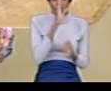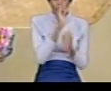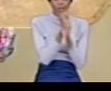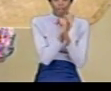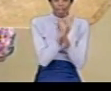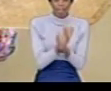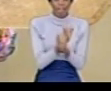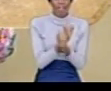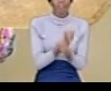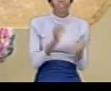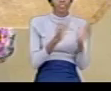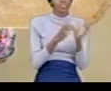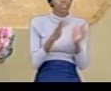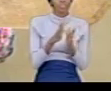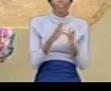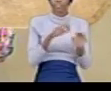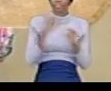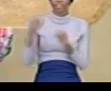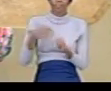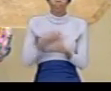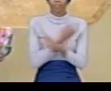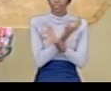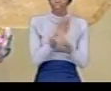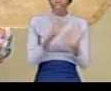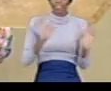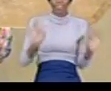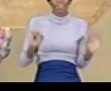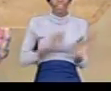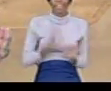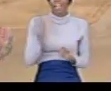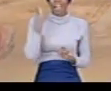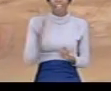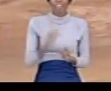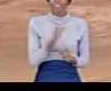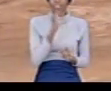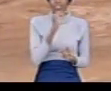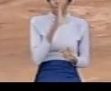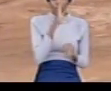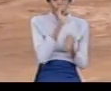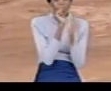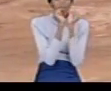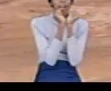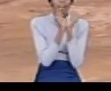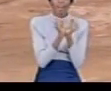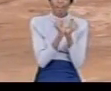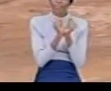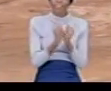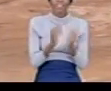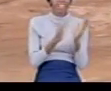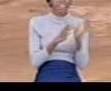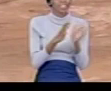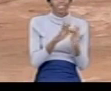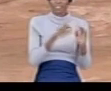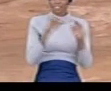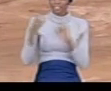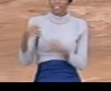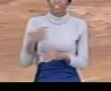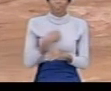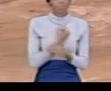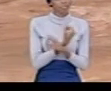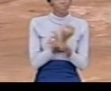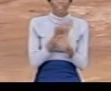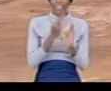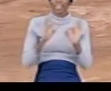be bound. Jesus sets me free, and I shall not be bound. Jesus set